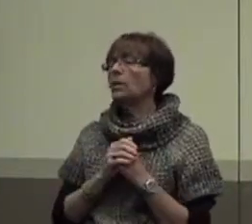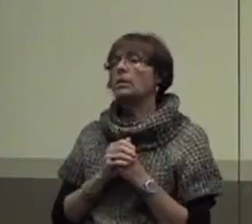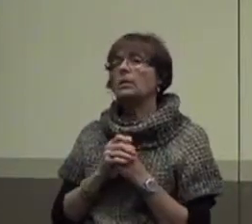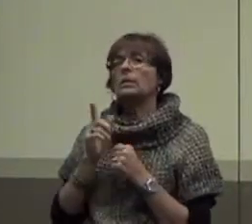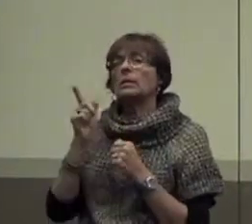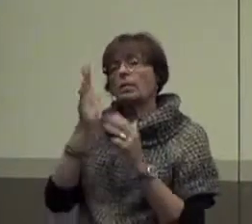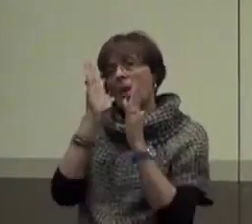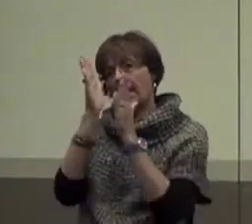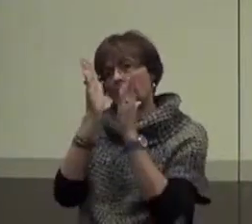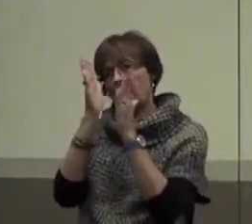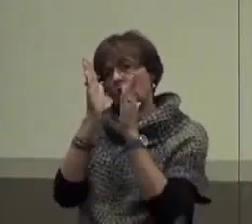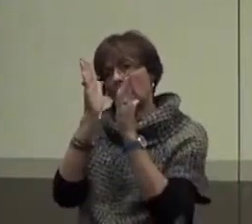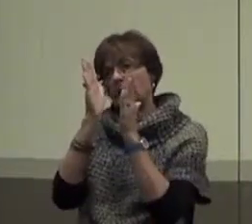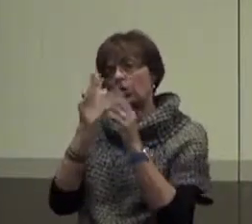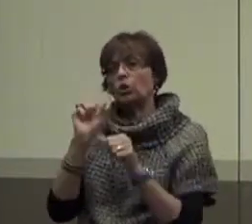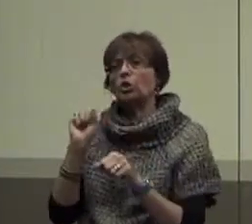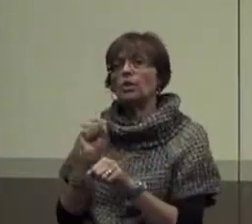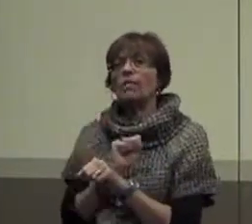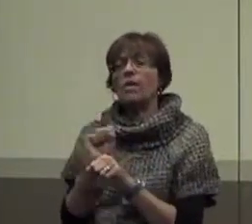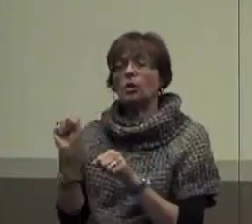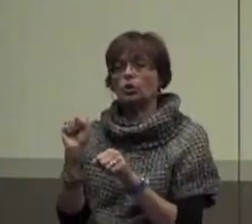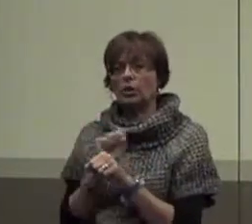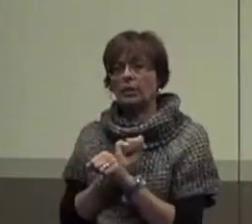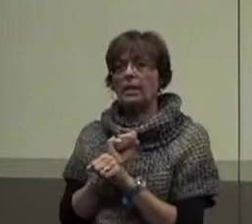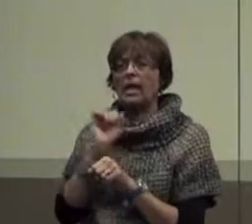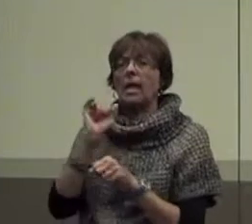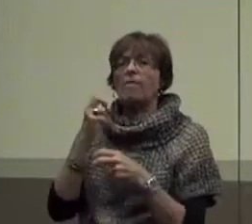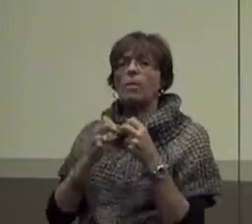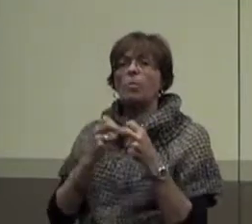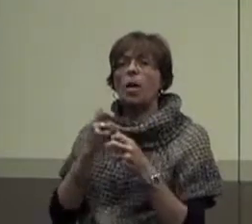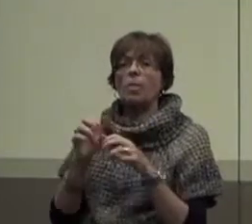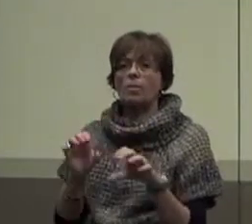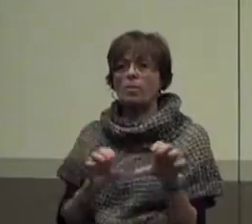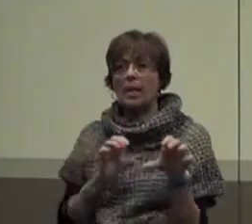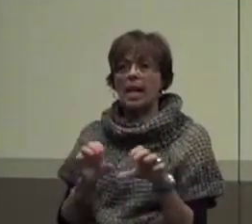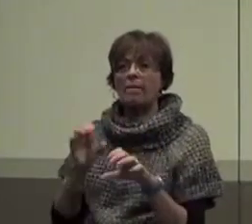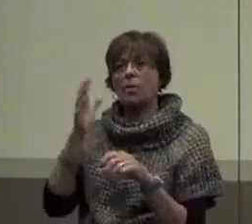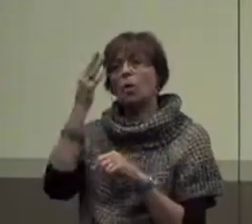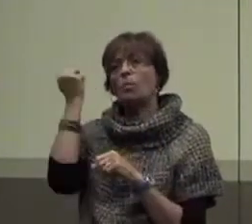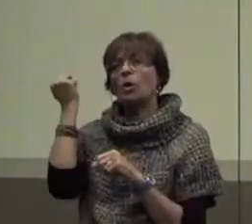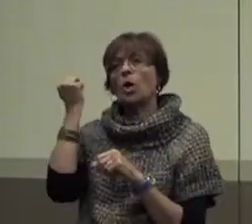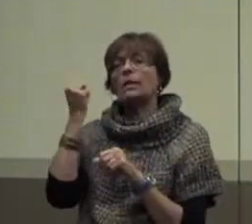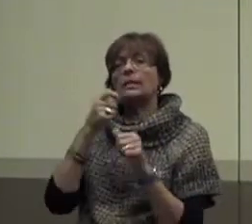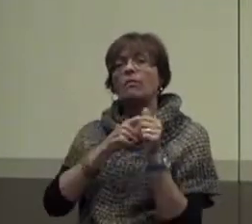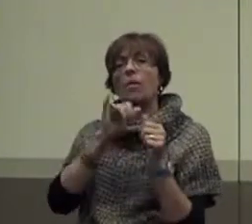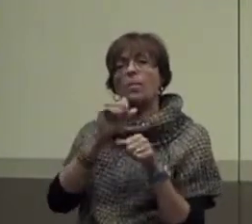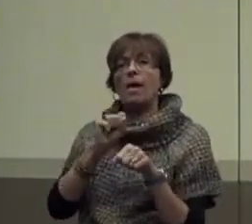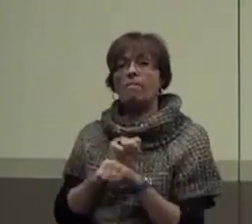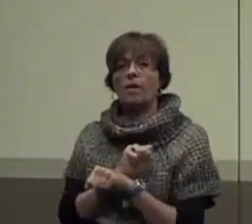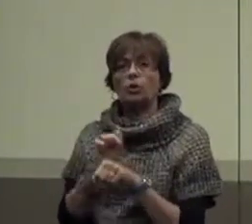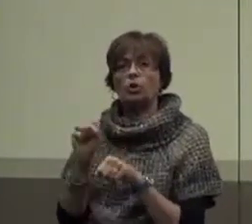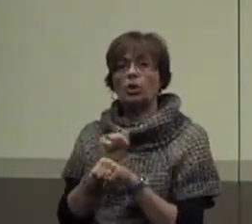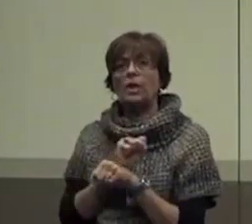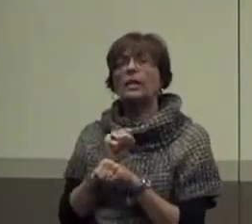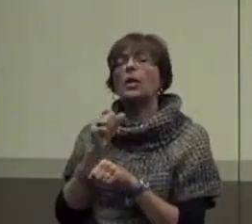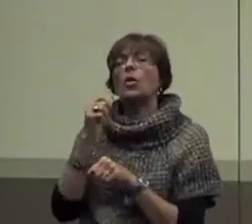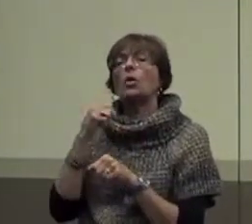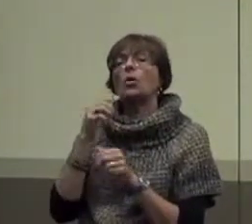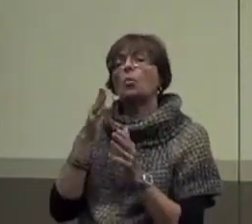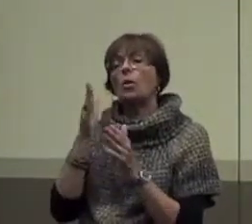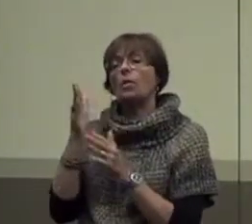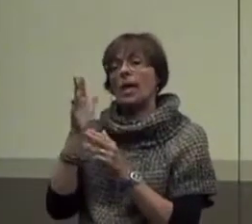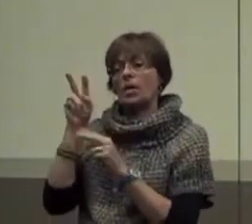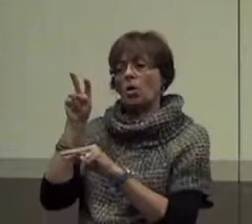paying special attention to the function of the problem behavior. Because from that function, we're then going to look